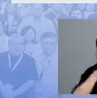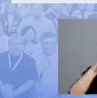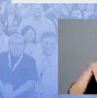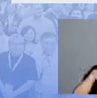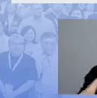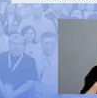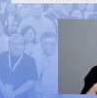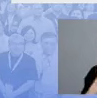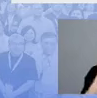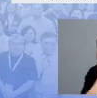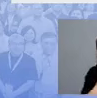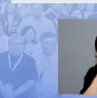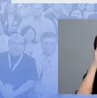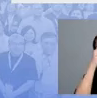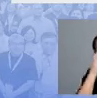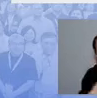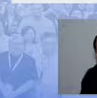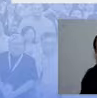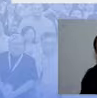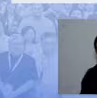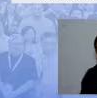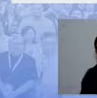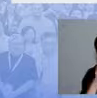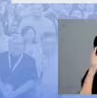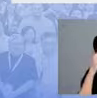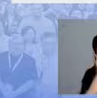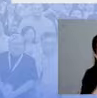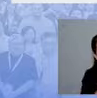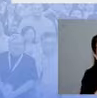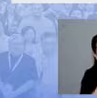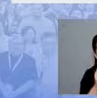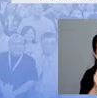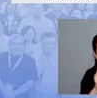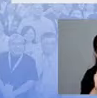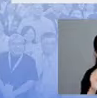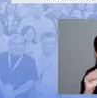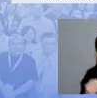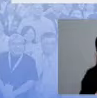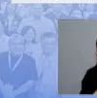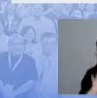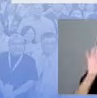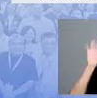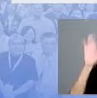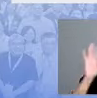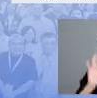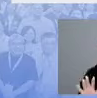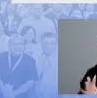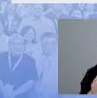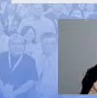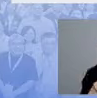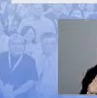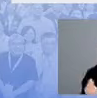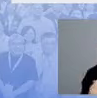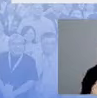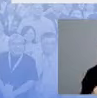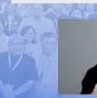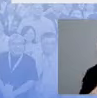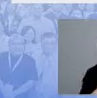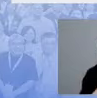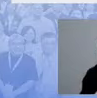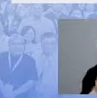I always believe right minds coming together, we can actually develop a wonderful solution. And policy solution is